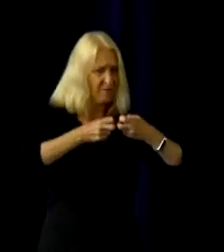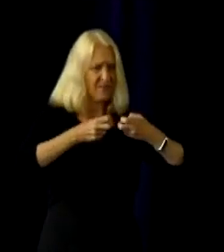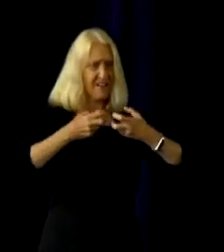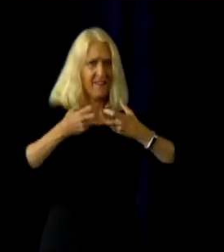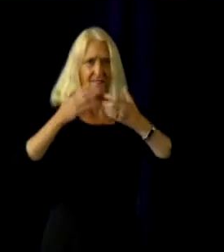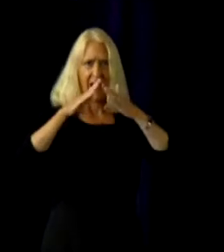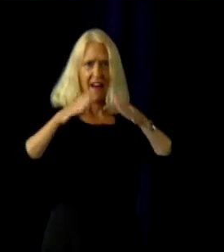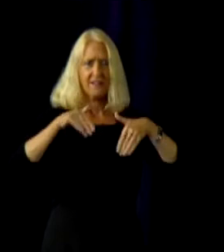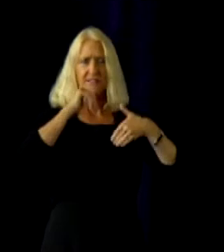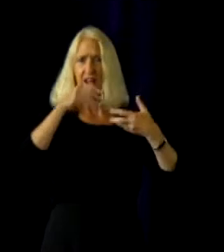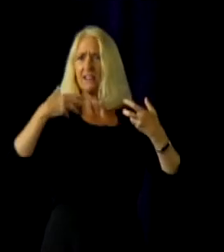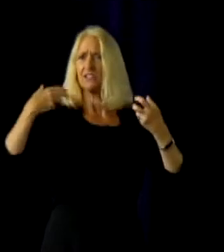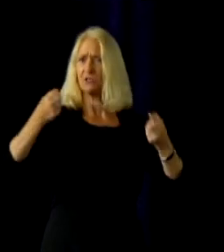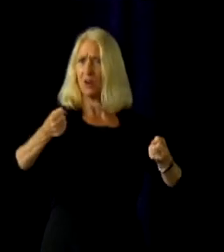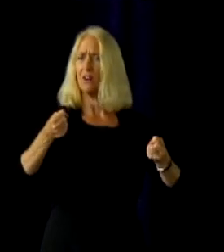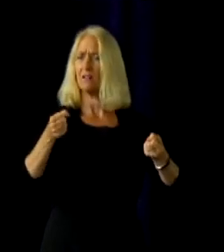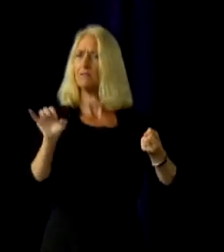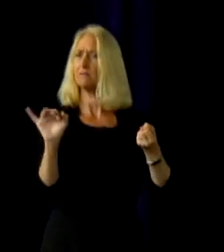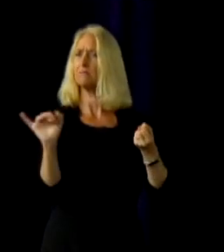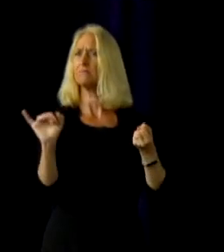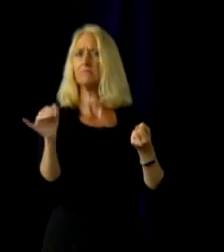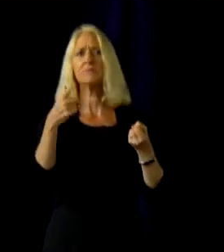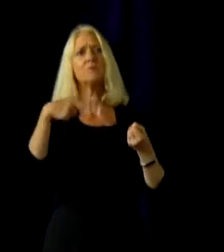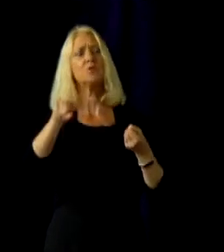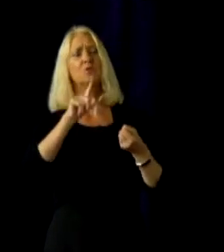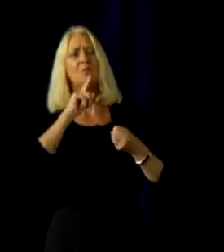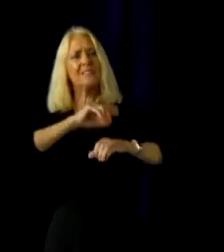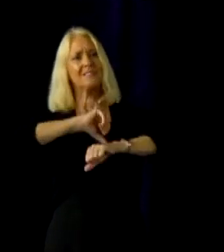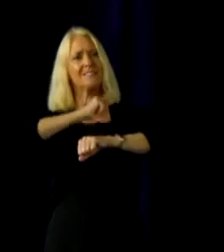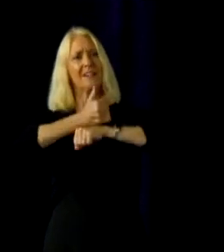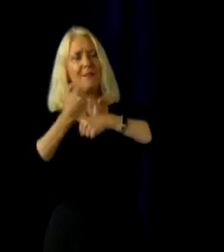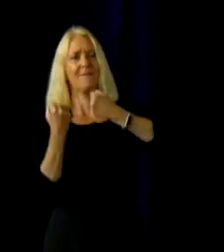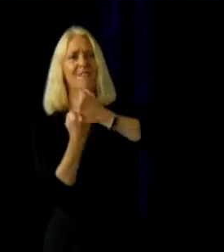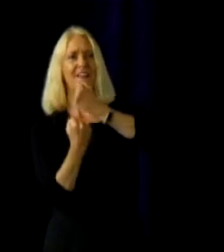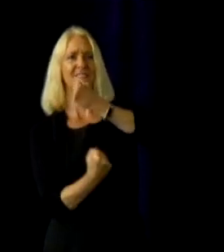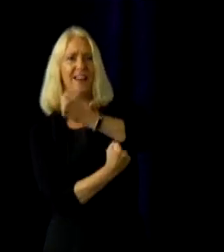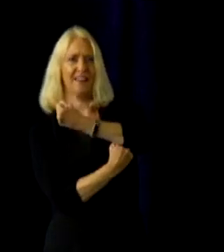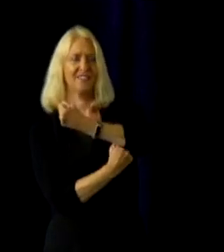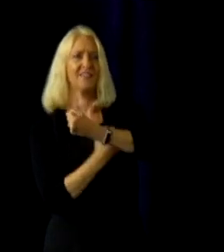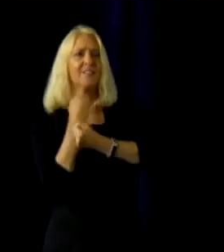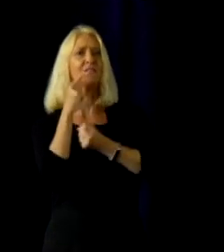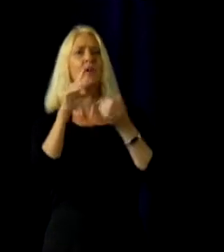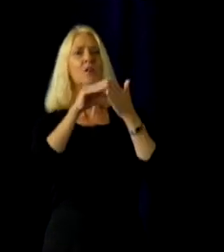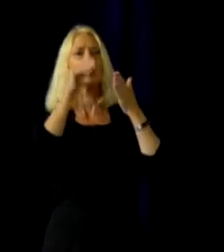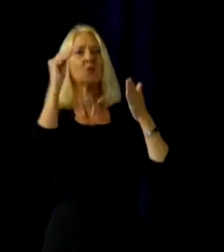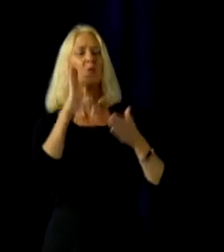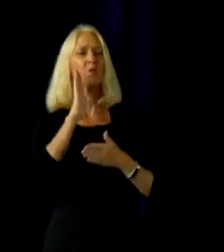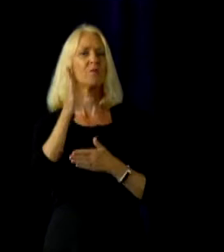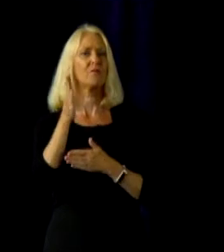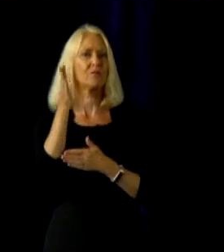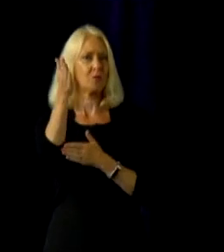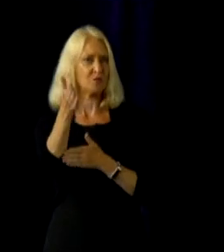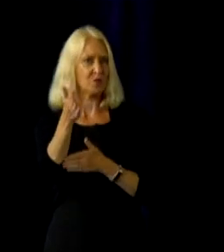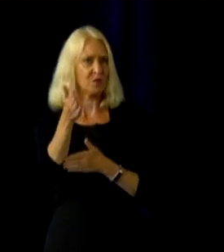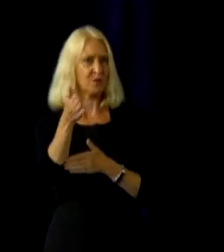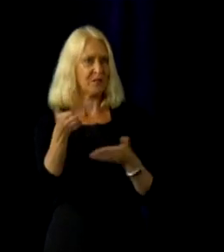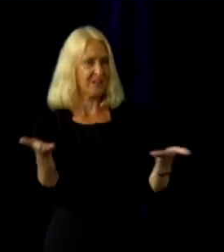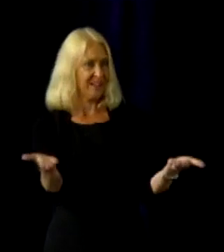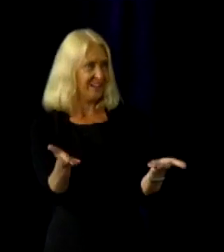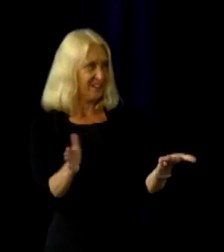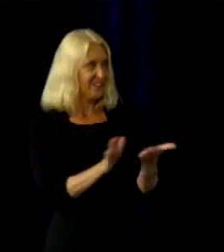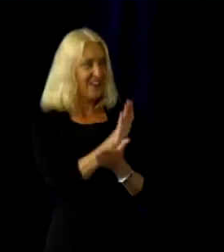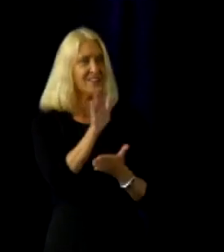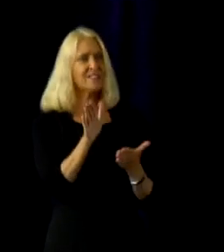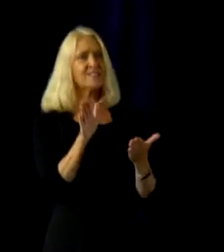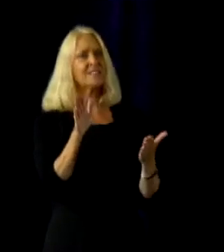strong. And you all are really establishing the foundation for students' futures at this college. And I think that we must ensure